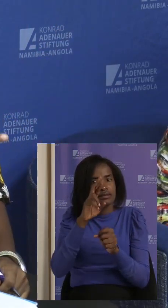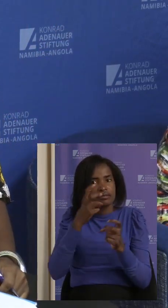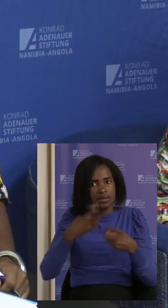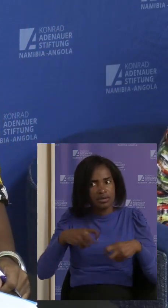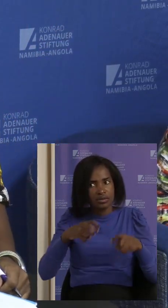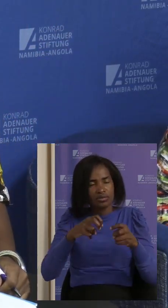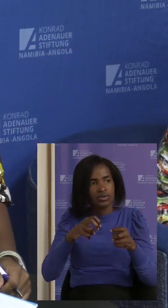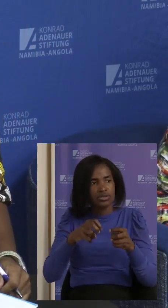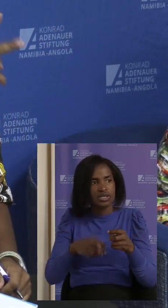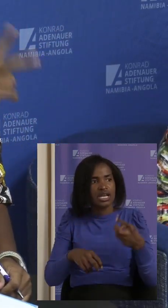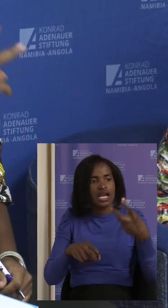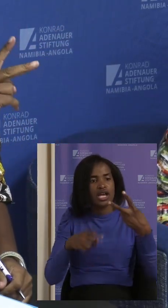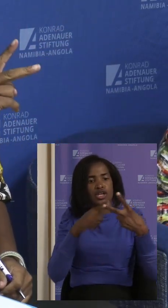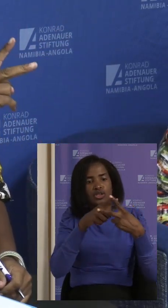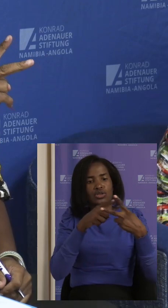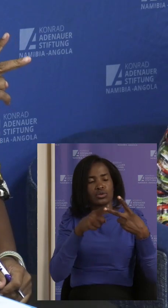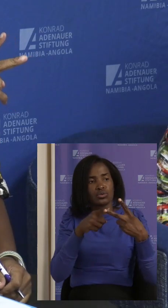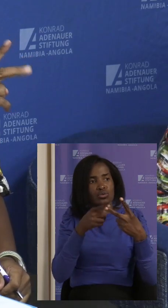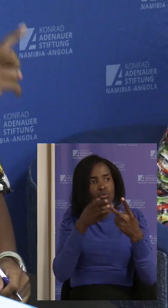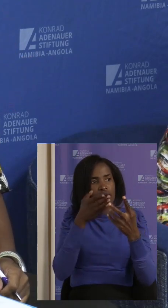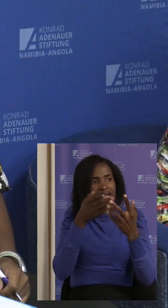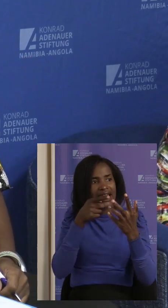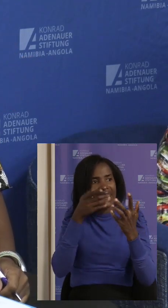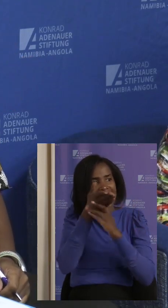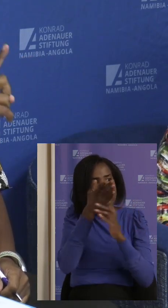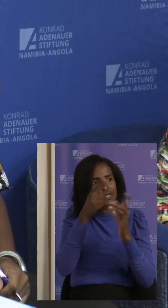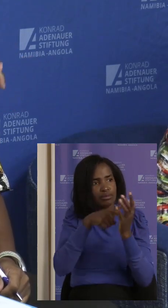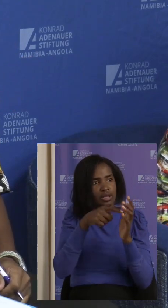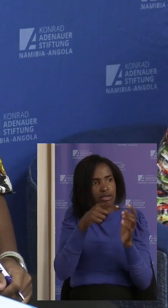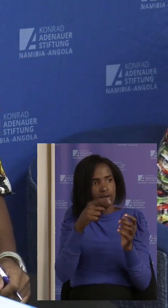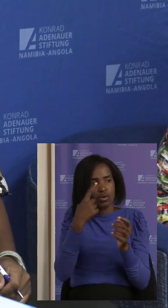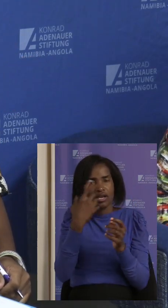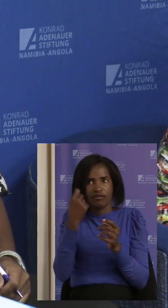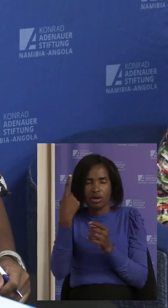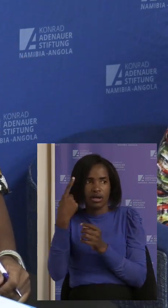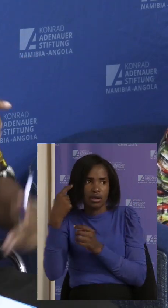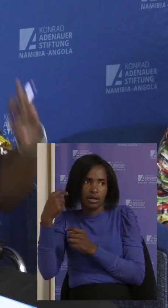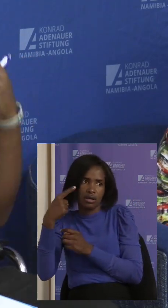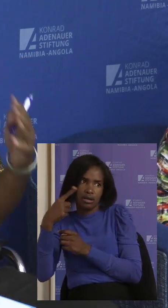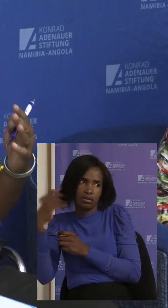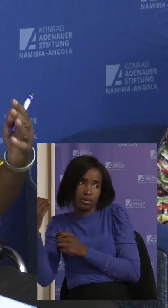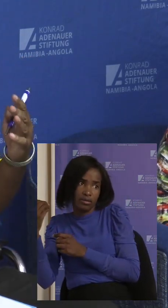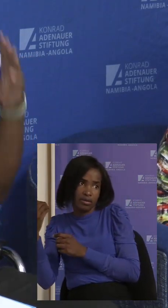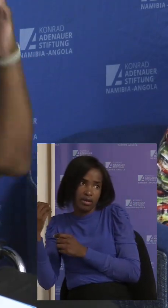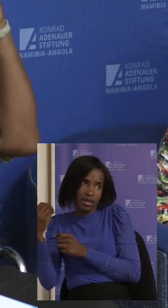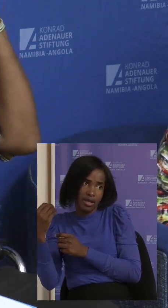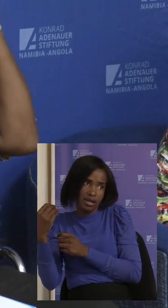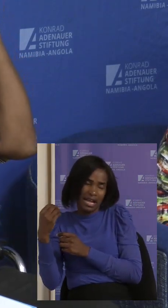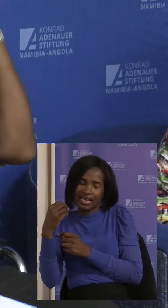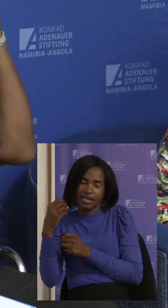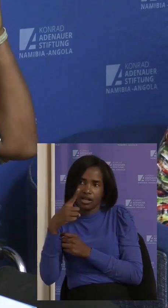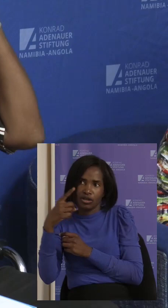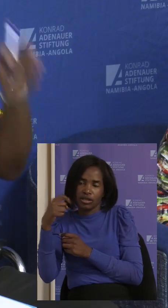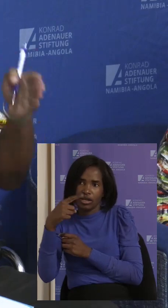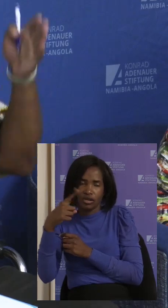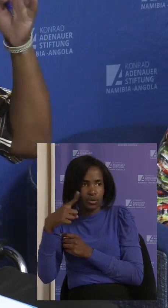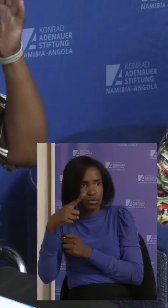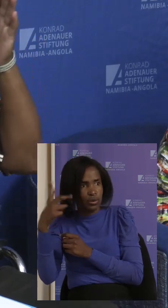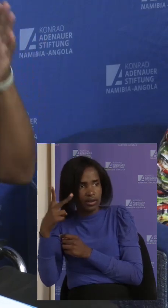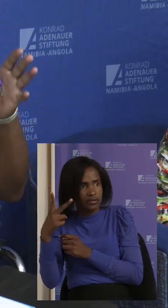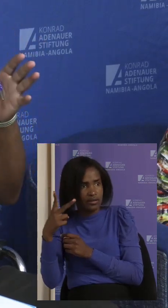away with 2 exit points. So we can only 1 exit point, grade 12. But the government, I don't know what is good